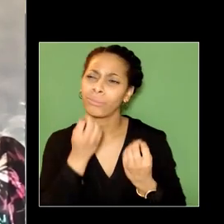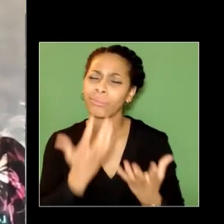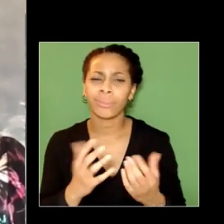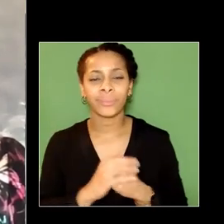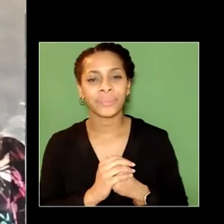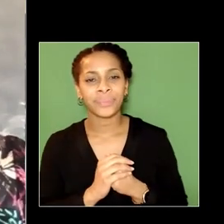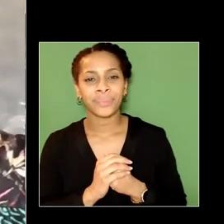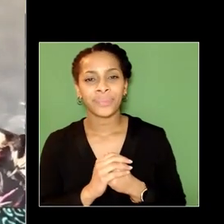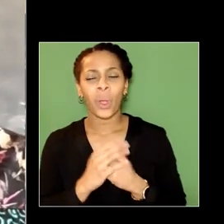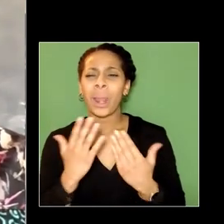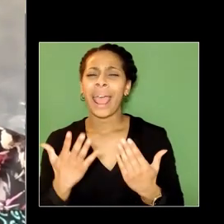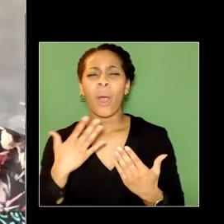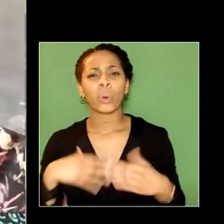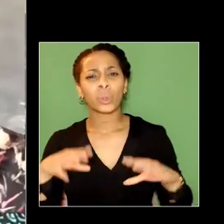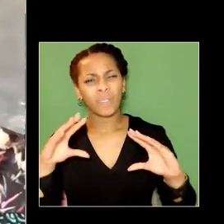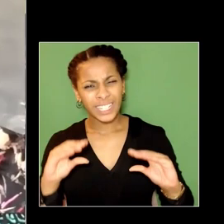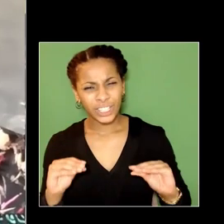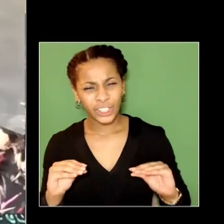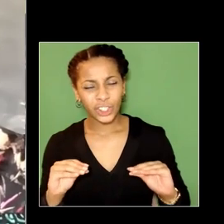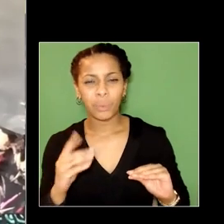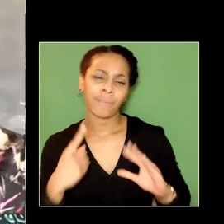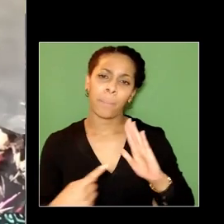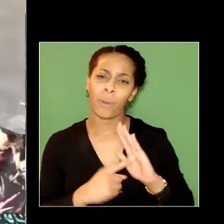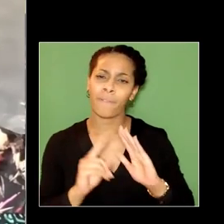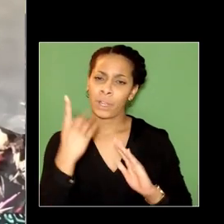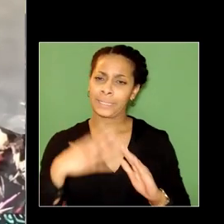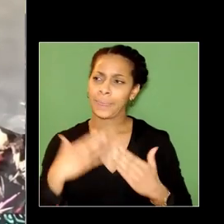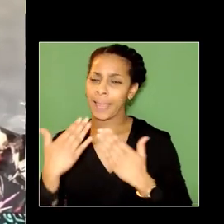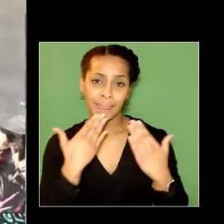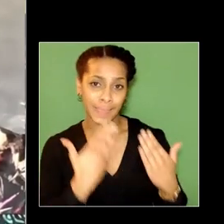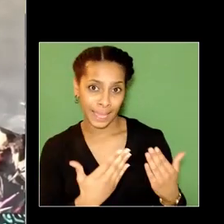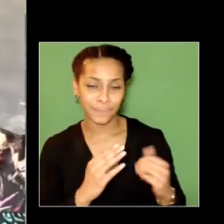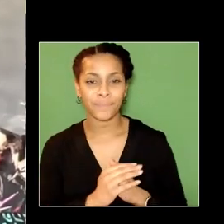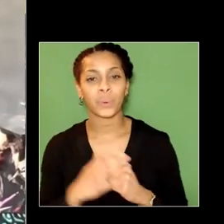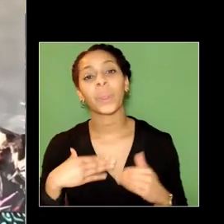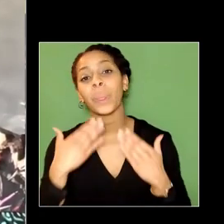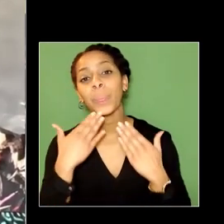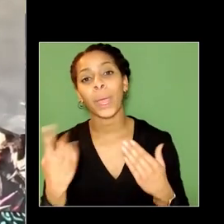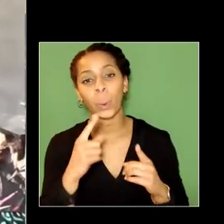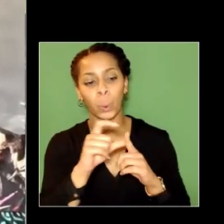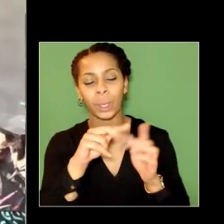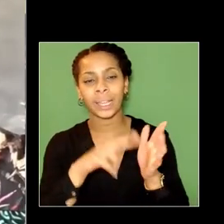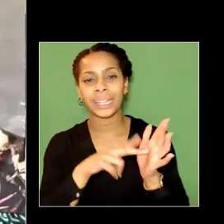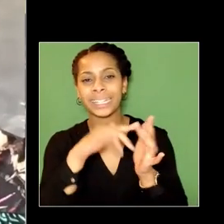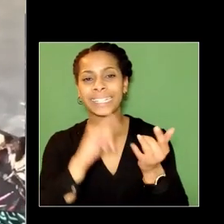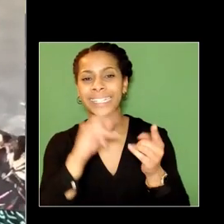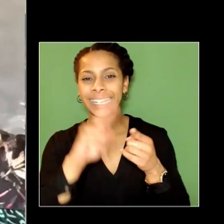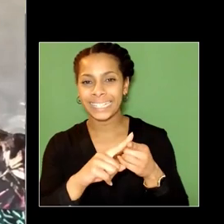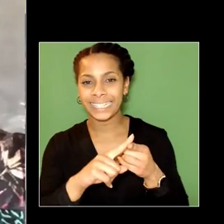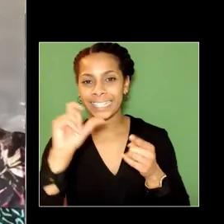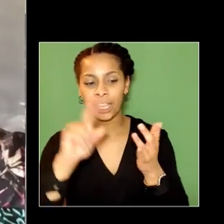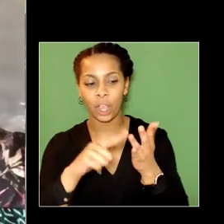important thanks. Firstly, I'd like to thank the Denise Coates Foundation for their generous support of